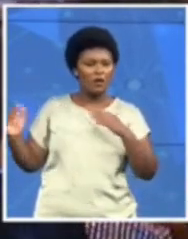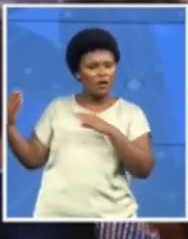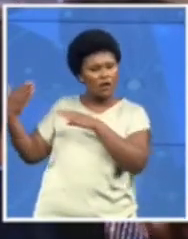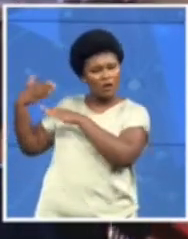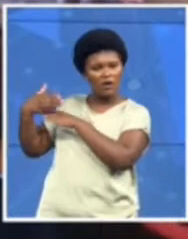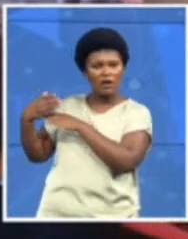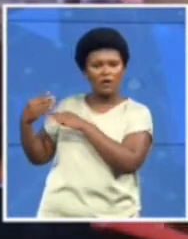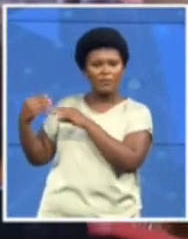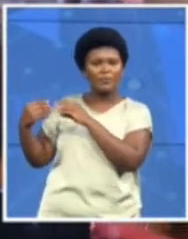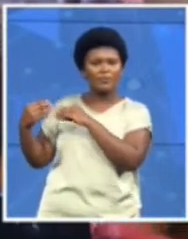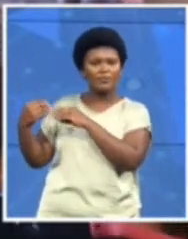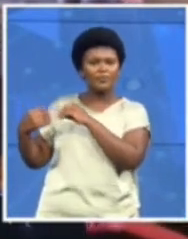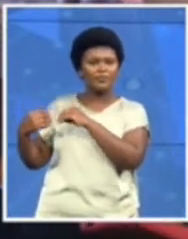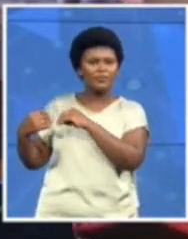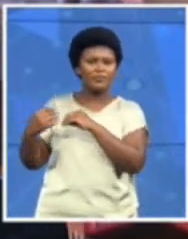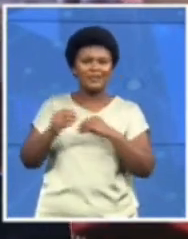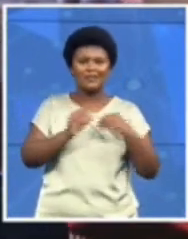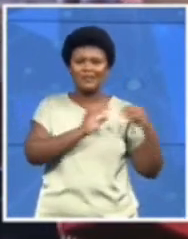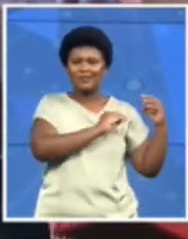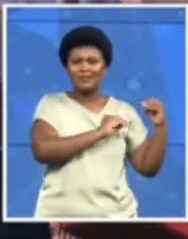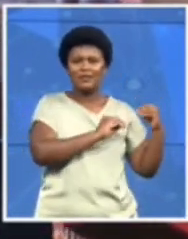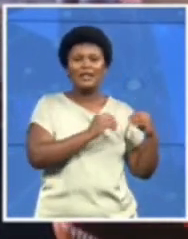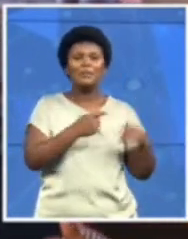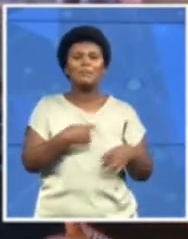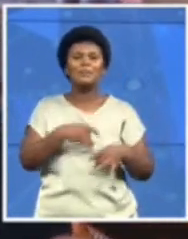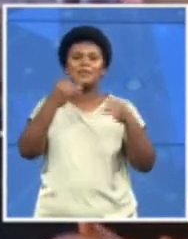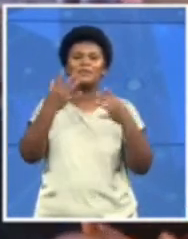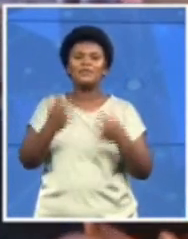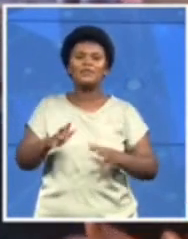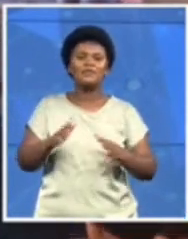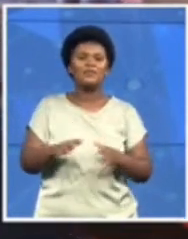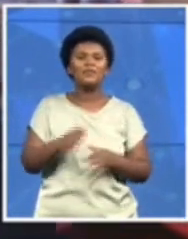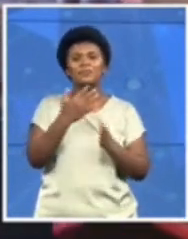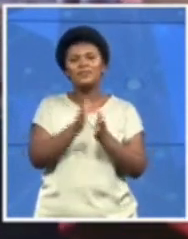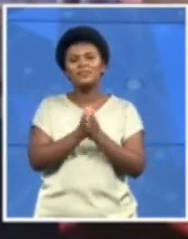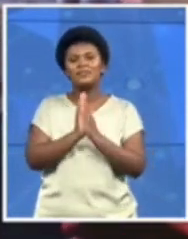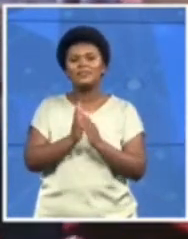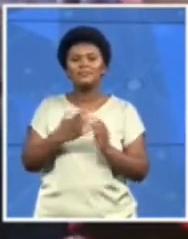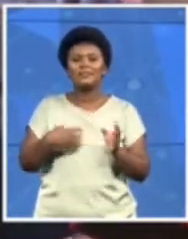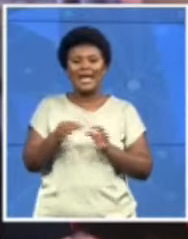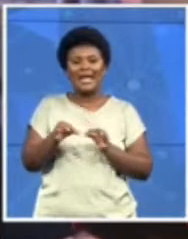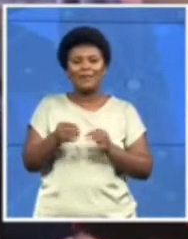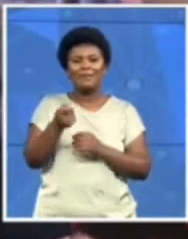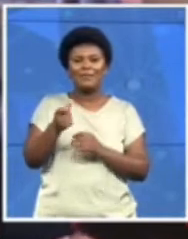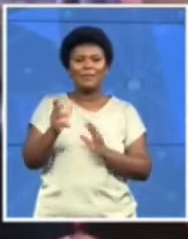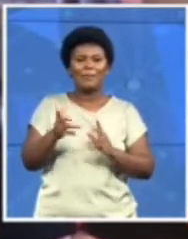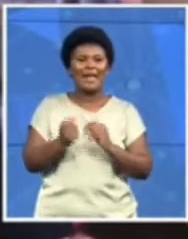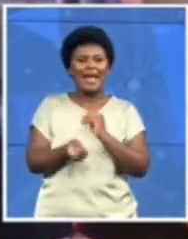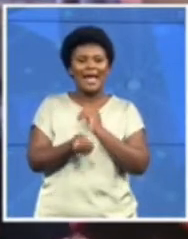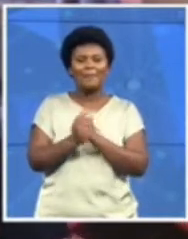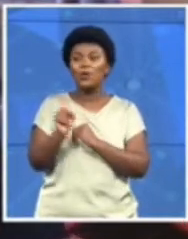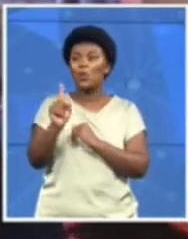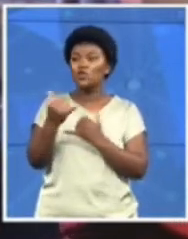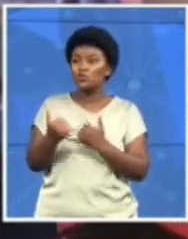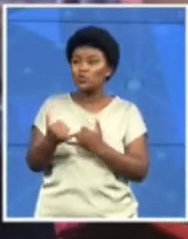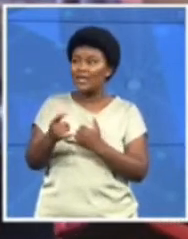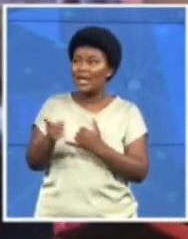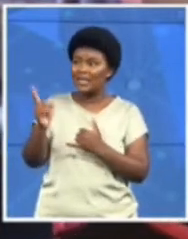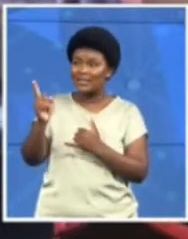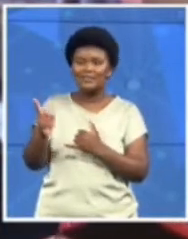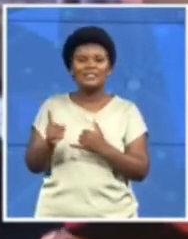Like I said, guys, I can only speak what happened in court. In terms of what kind of device and all that, you can get that